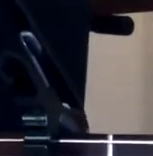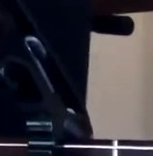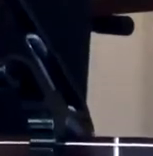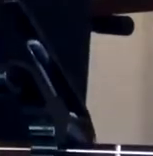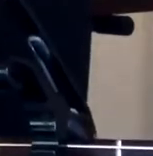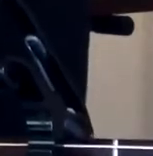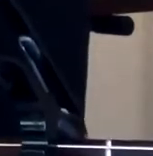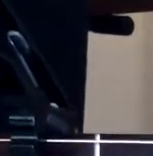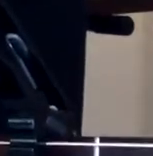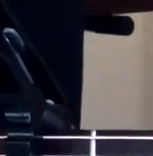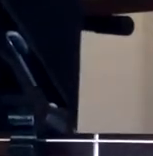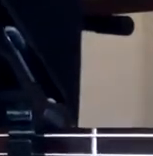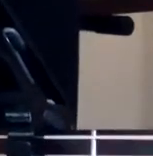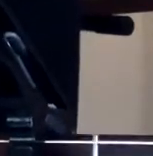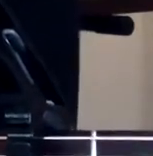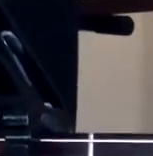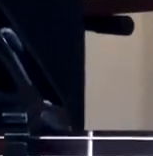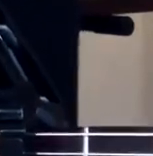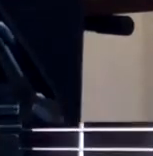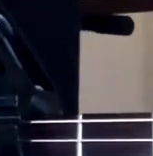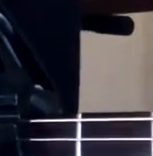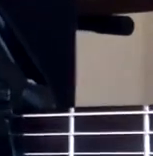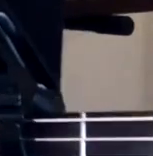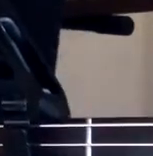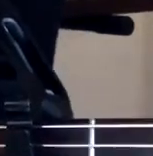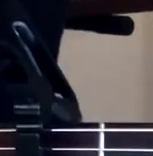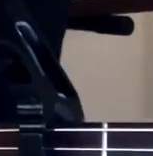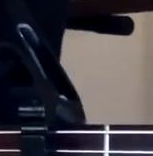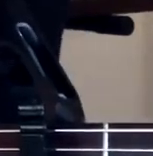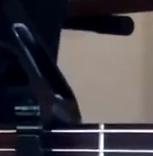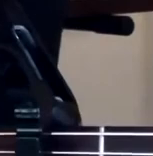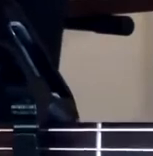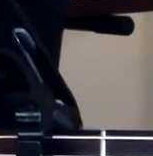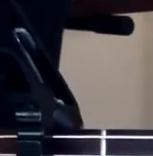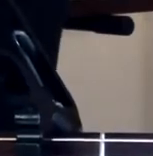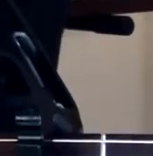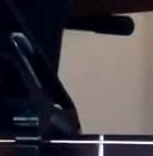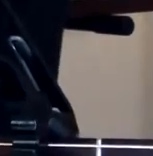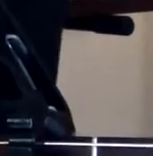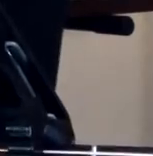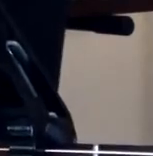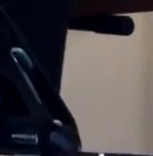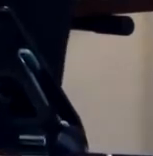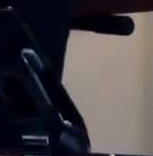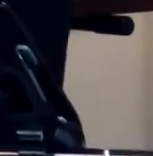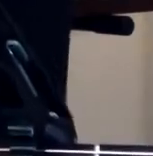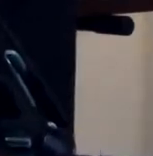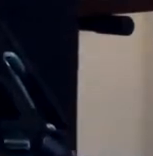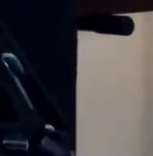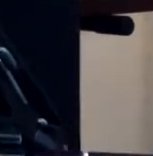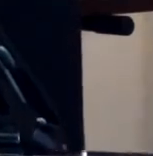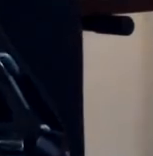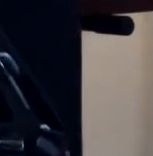Give myself up all just to be